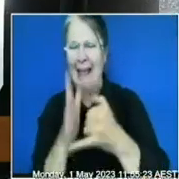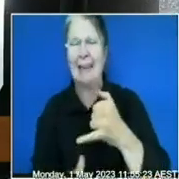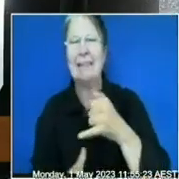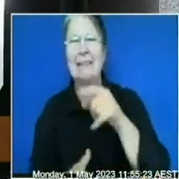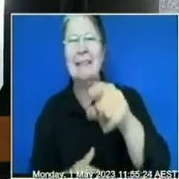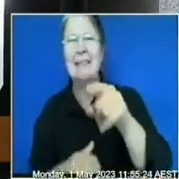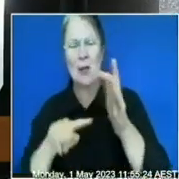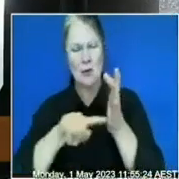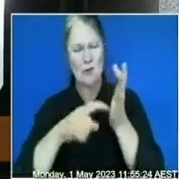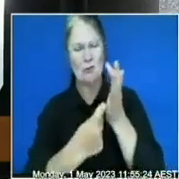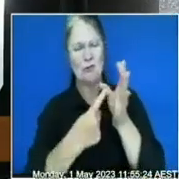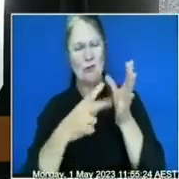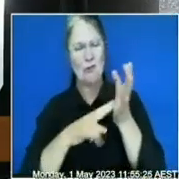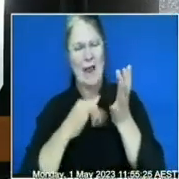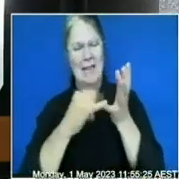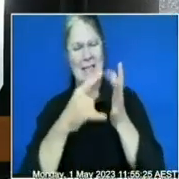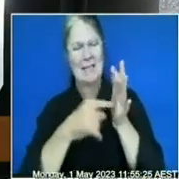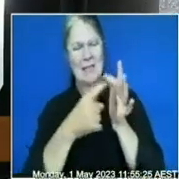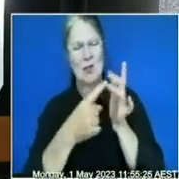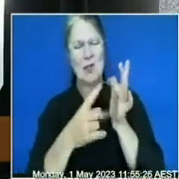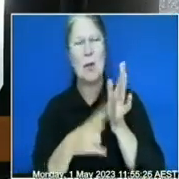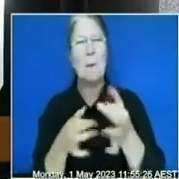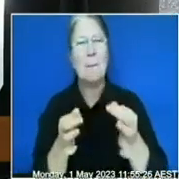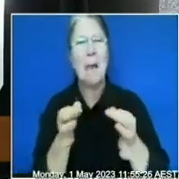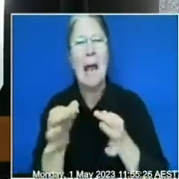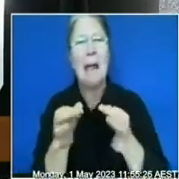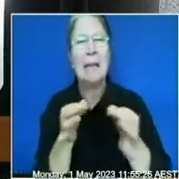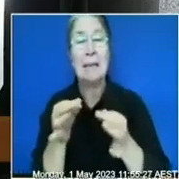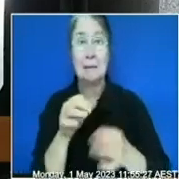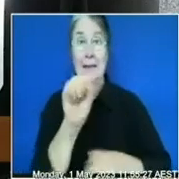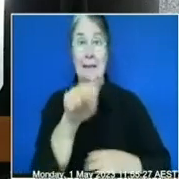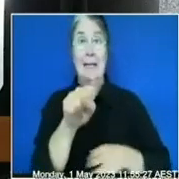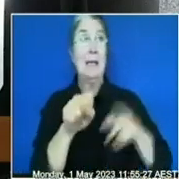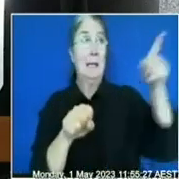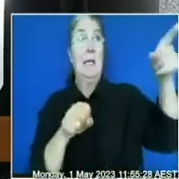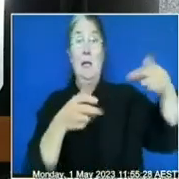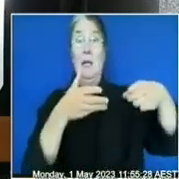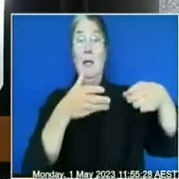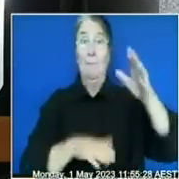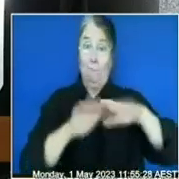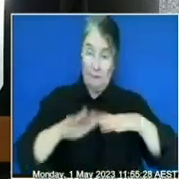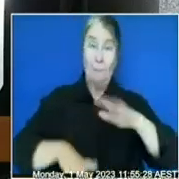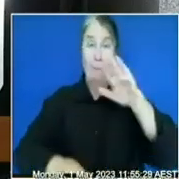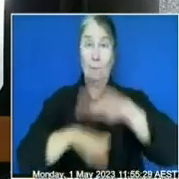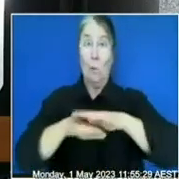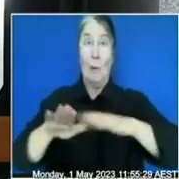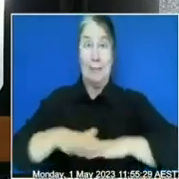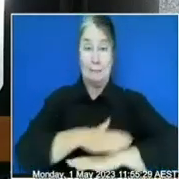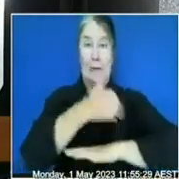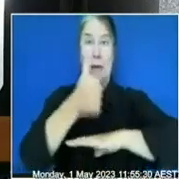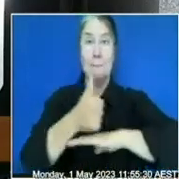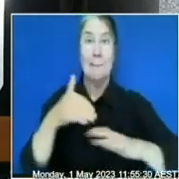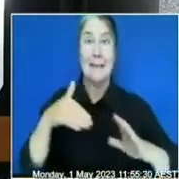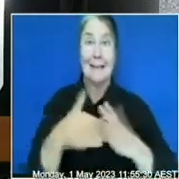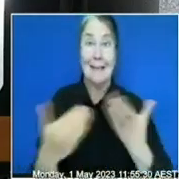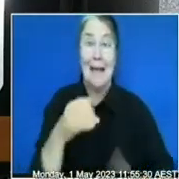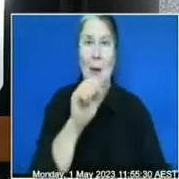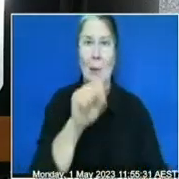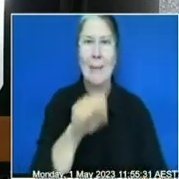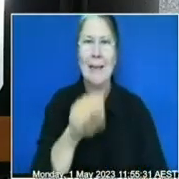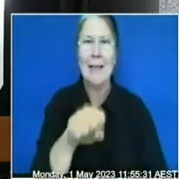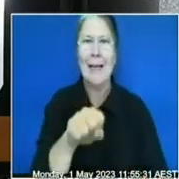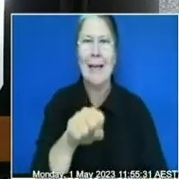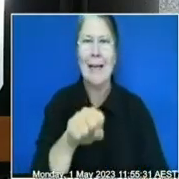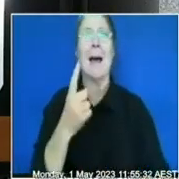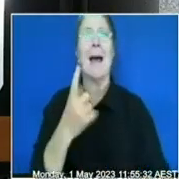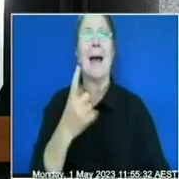providers has made the decision to close early. They need to make decisions about their own operations. But they're fully operational at the moment. And is it